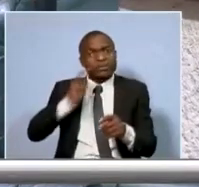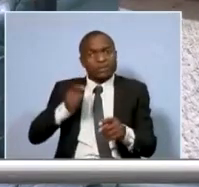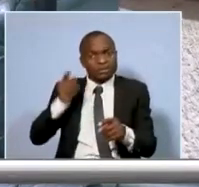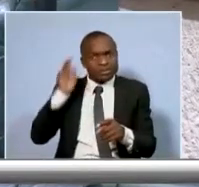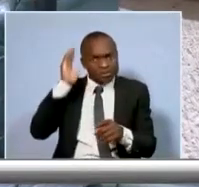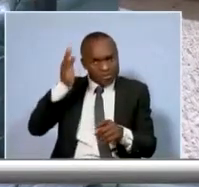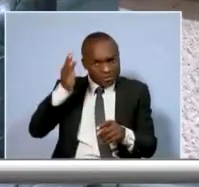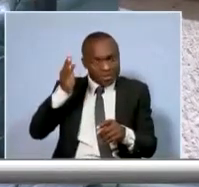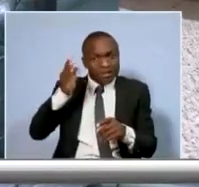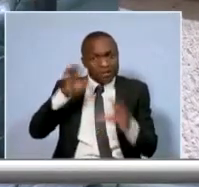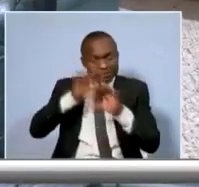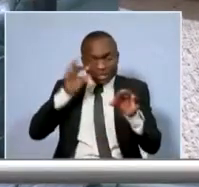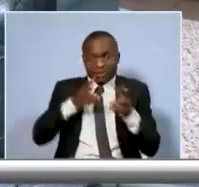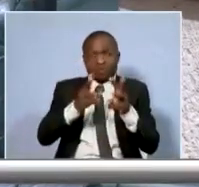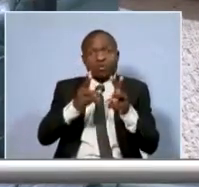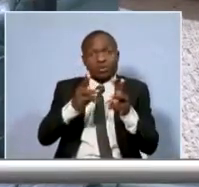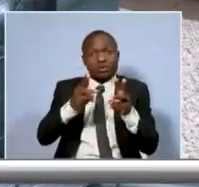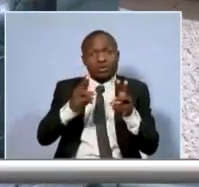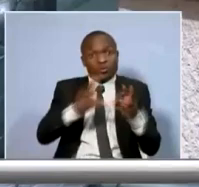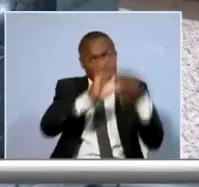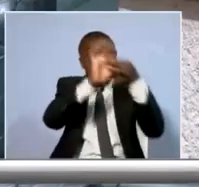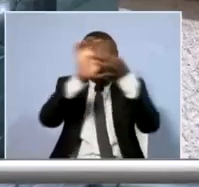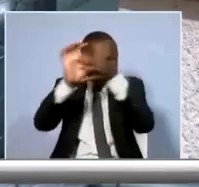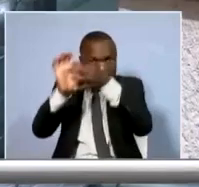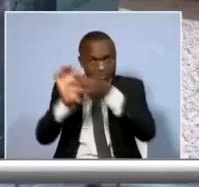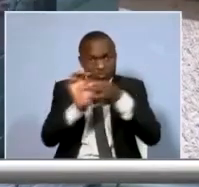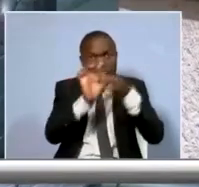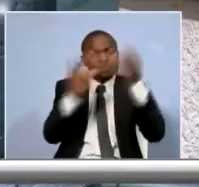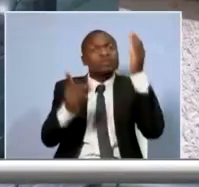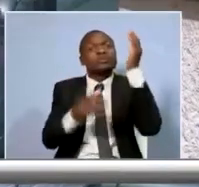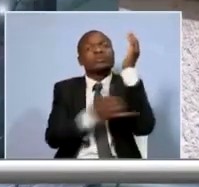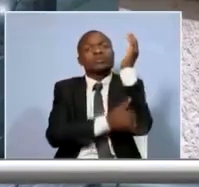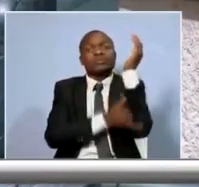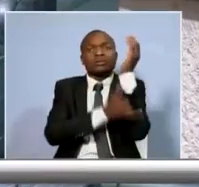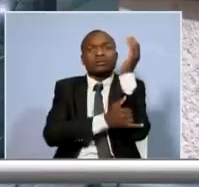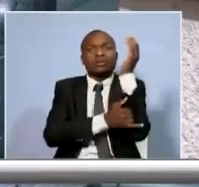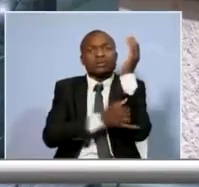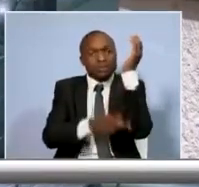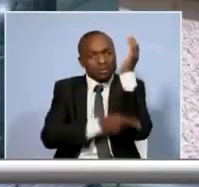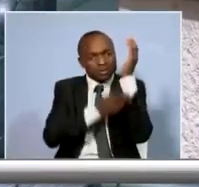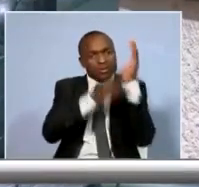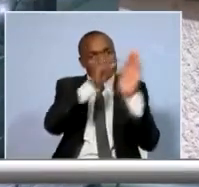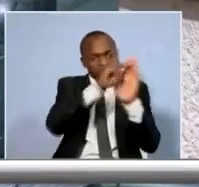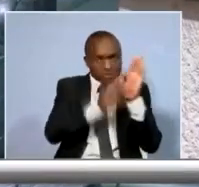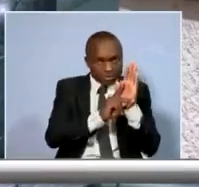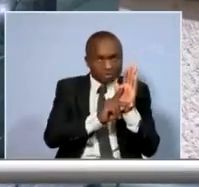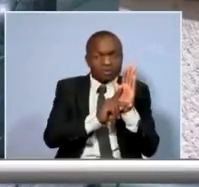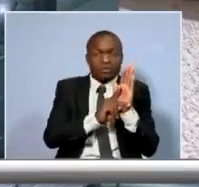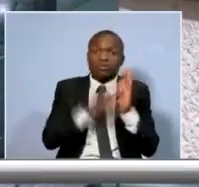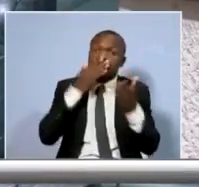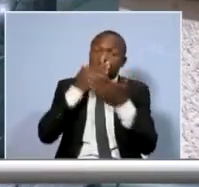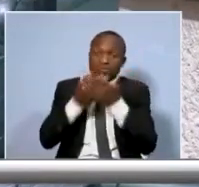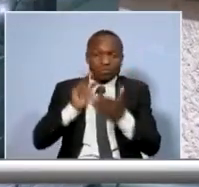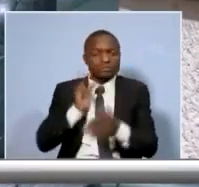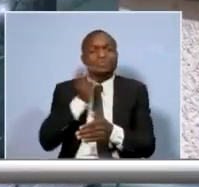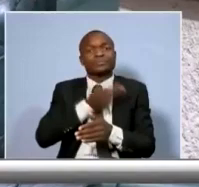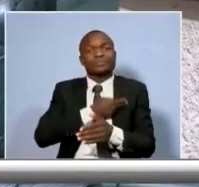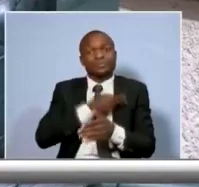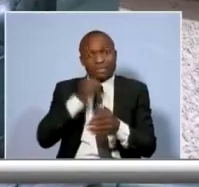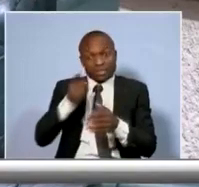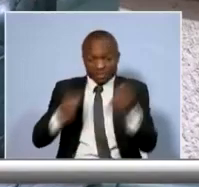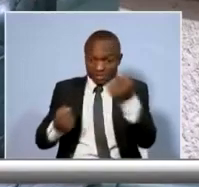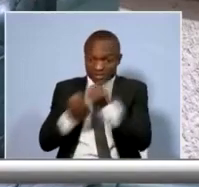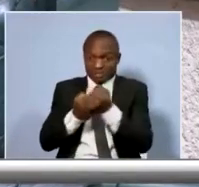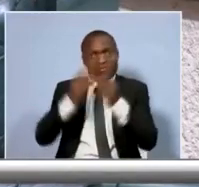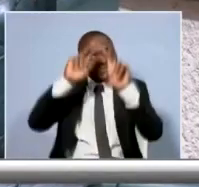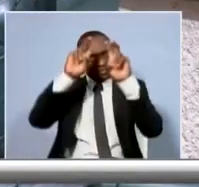and find a way of uniting this country by developing policies that will stand the test of time. Yeah. Obviously, Madam Speaker, in supporting